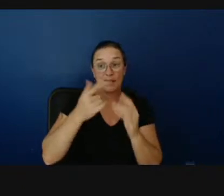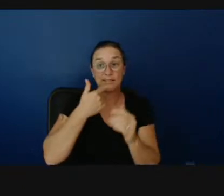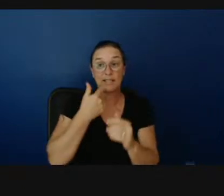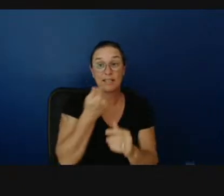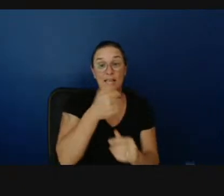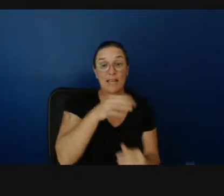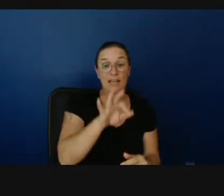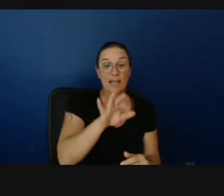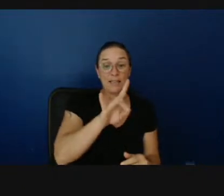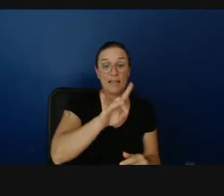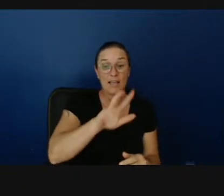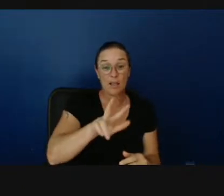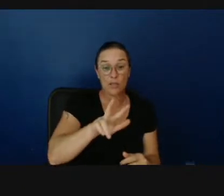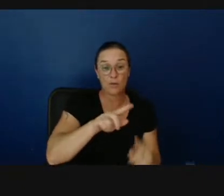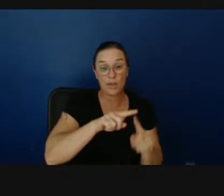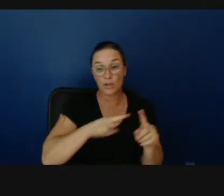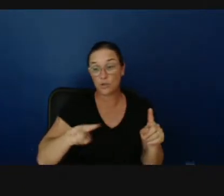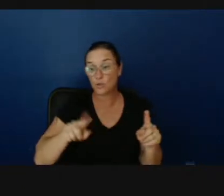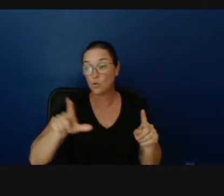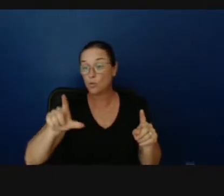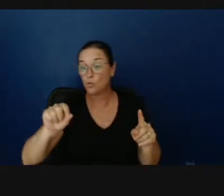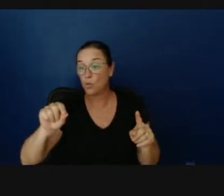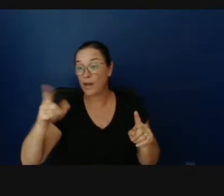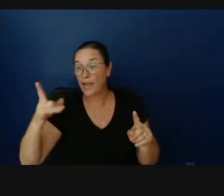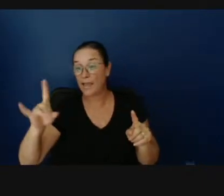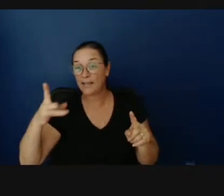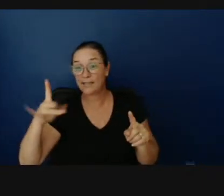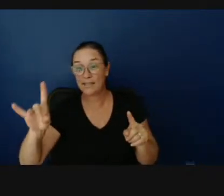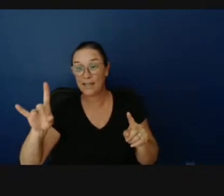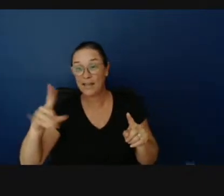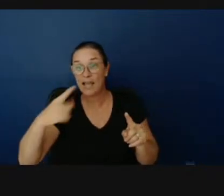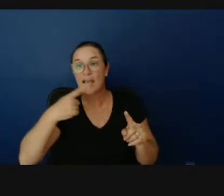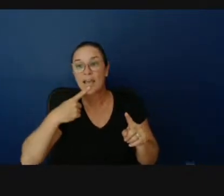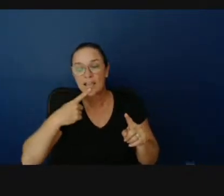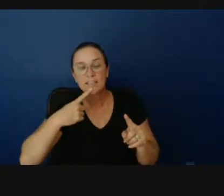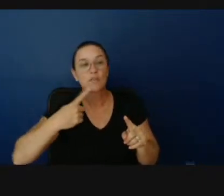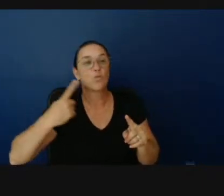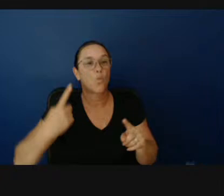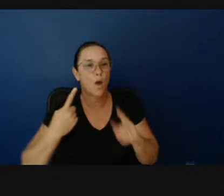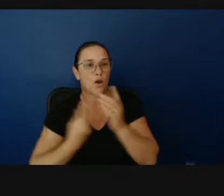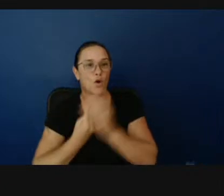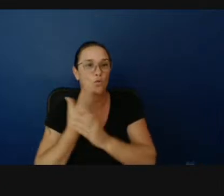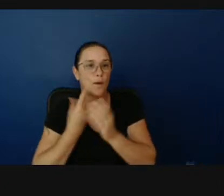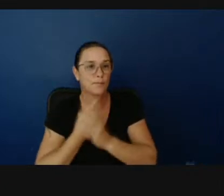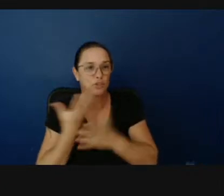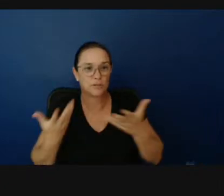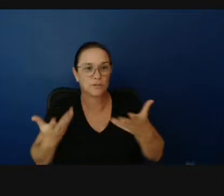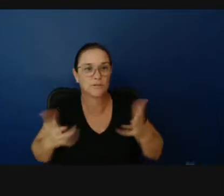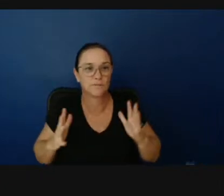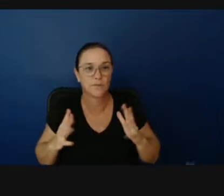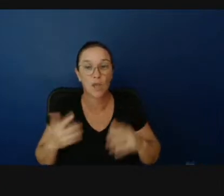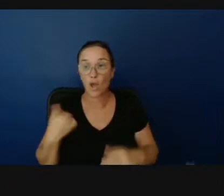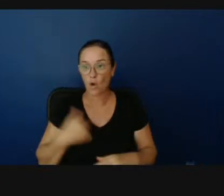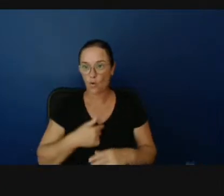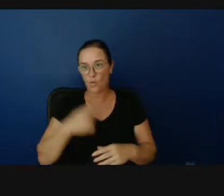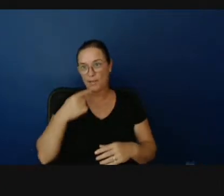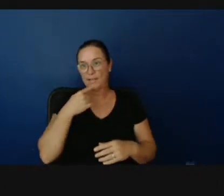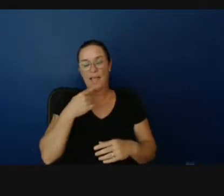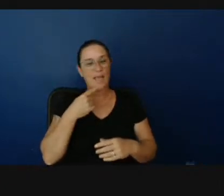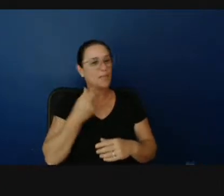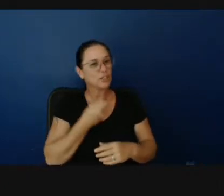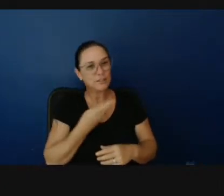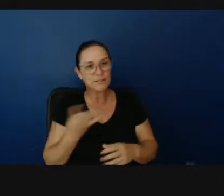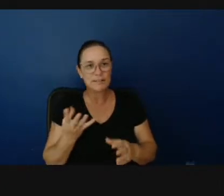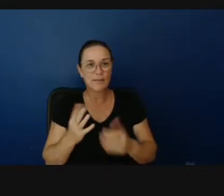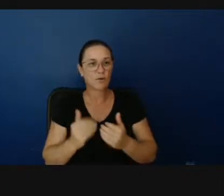1983 to 2018. Even though we at HVO consider there have been, several